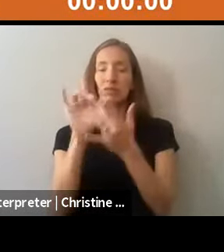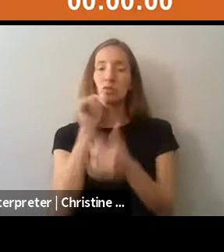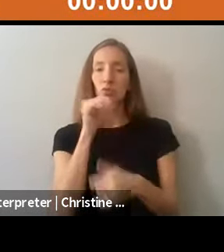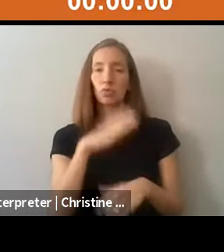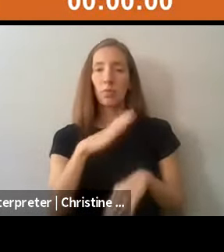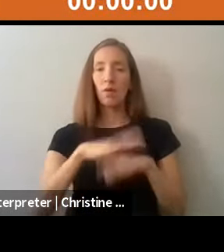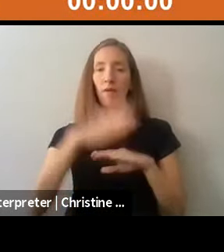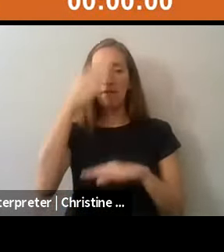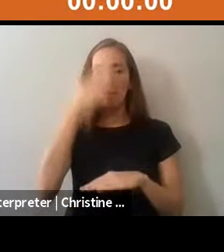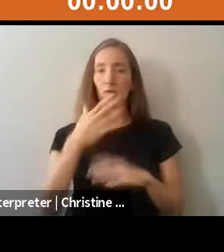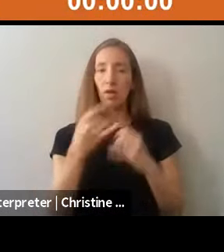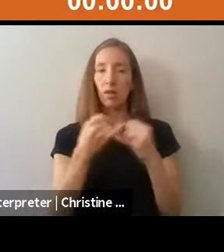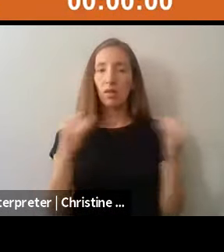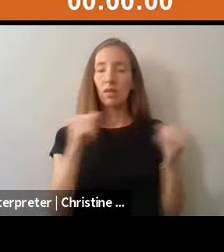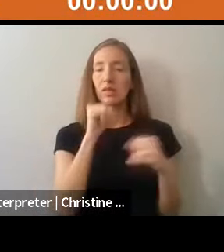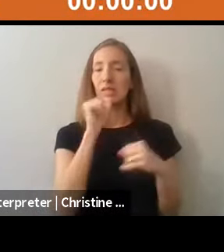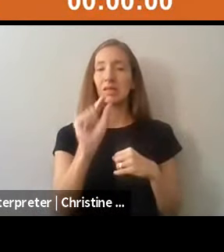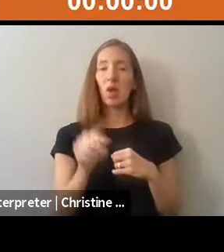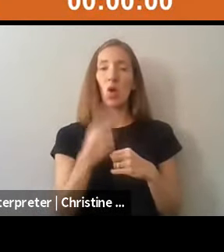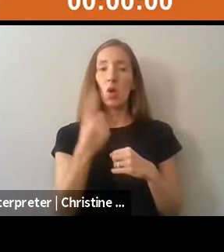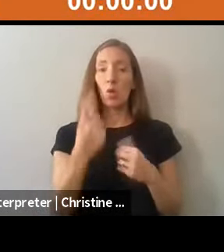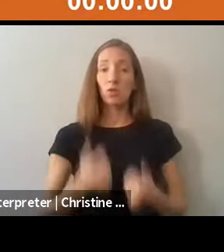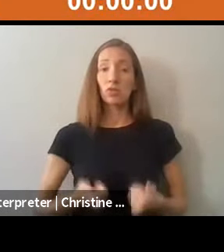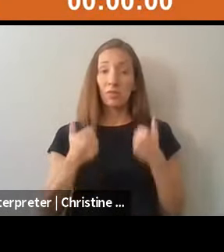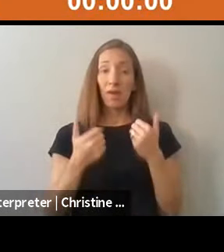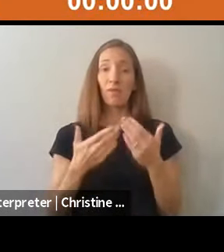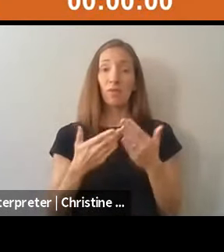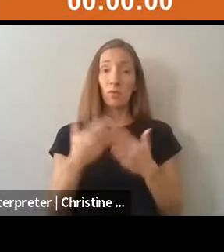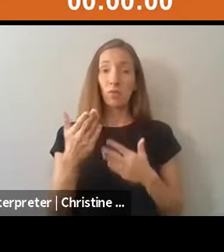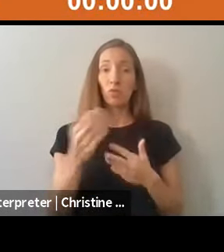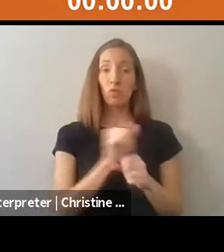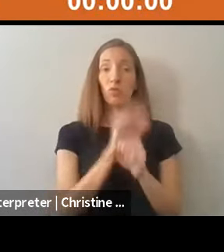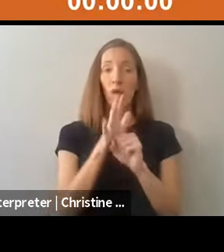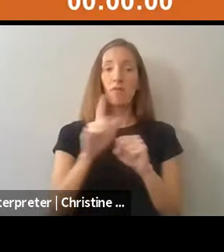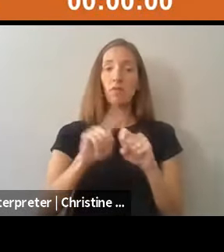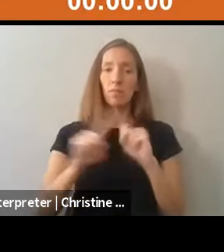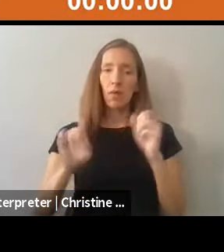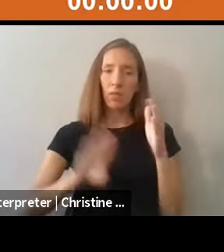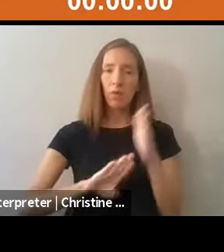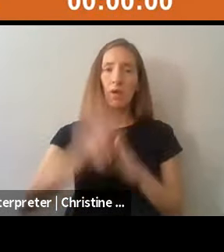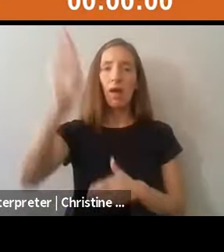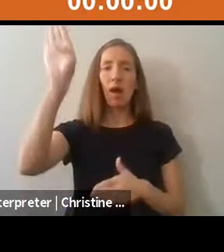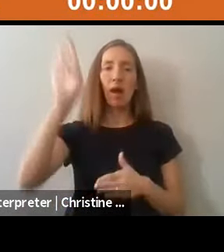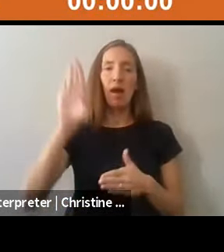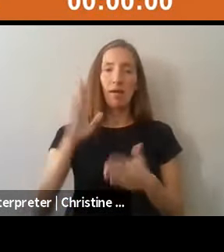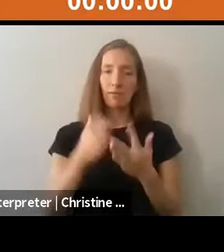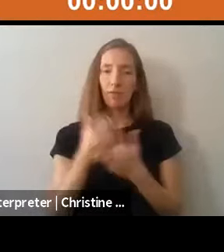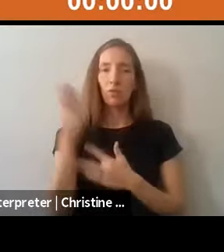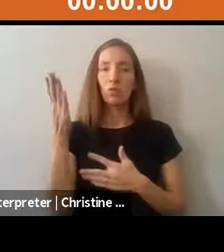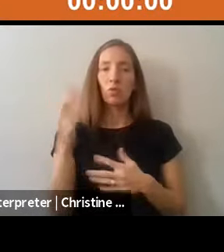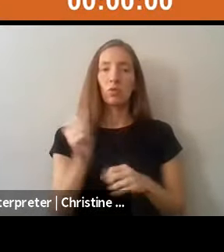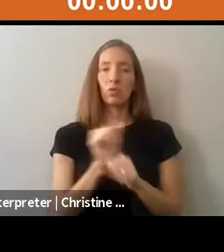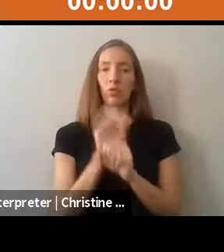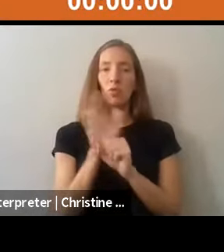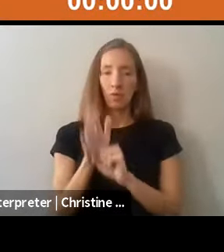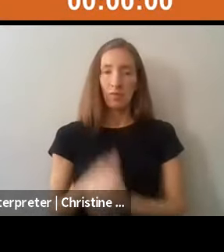only survive beyond COVID, but they thrive and are sustainable beyond COVID. Thank you.